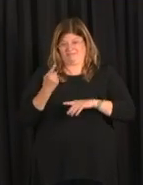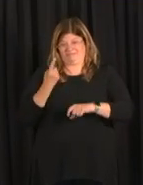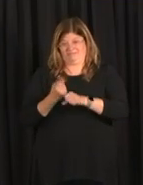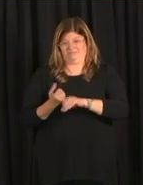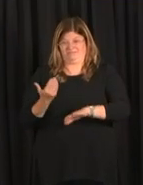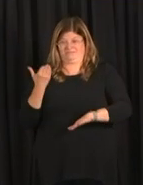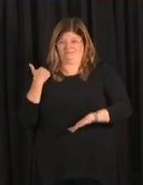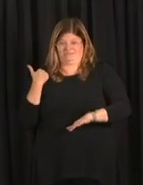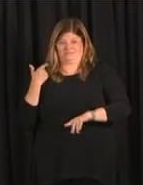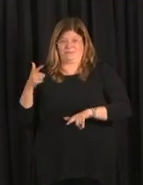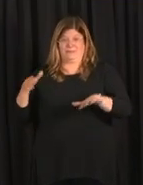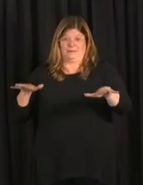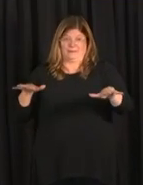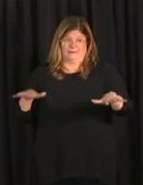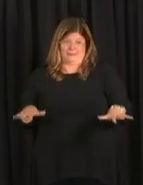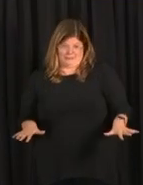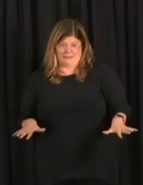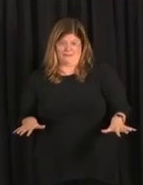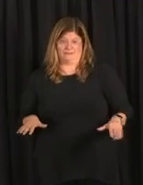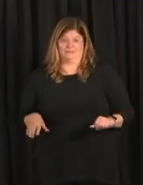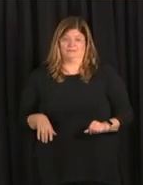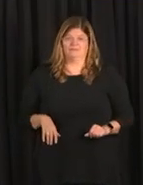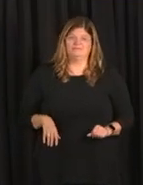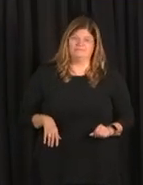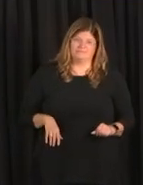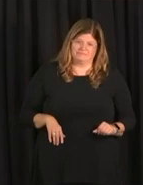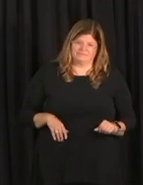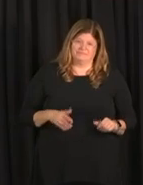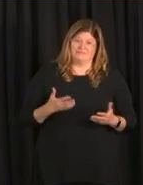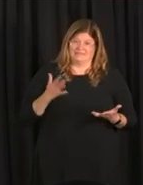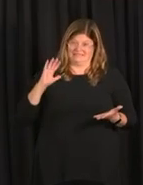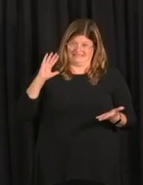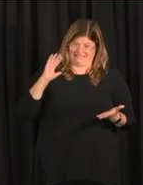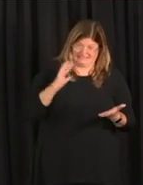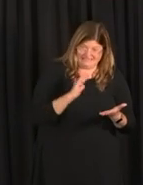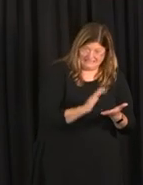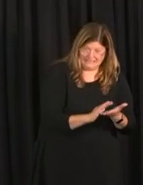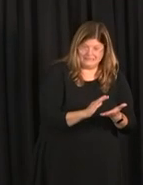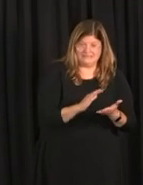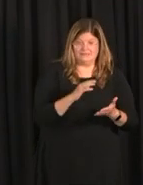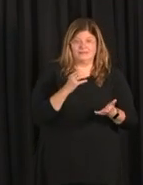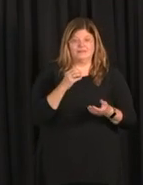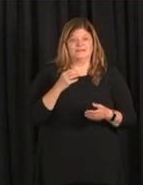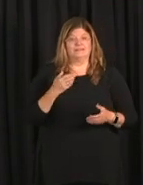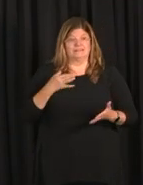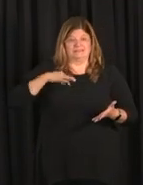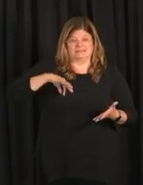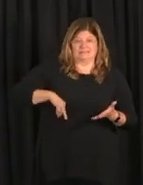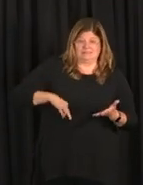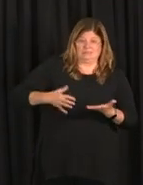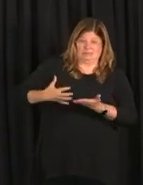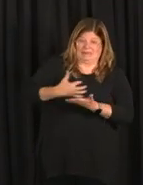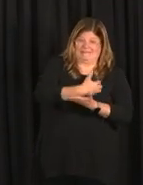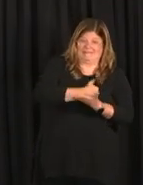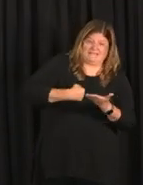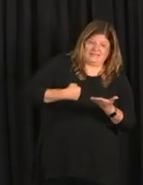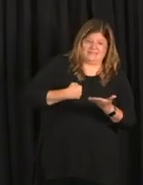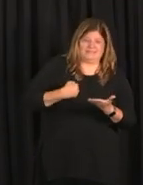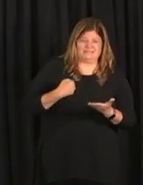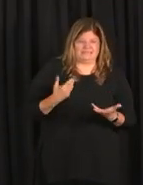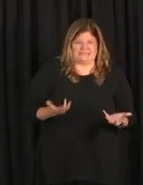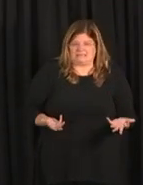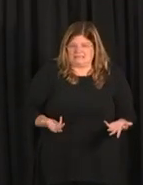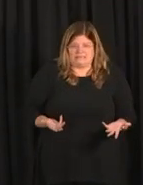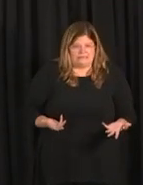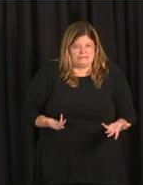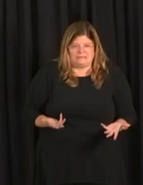down. So the reduction in revenues is not as a result of it